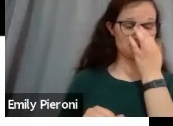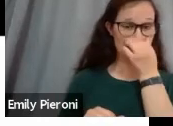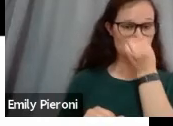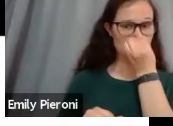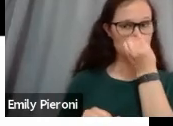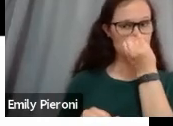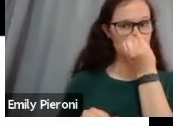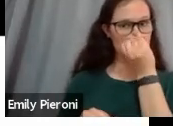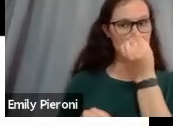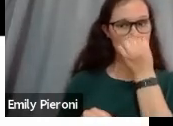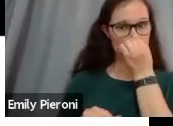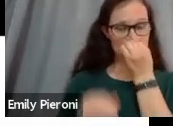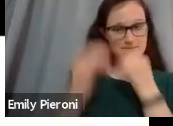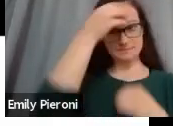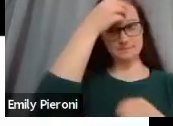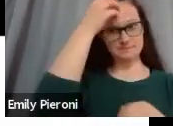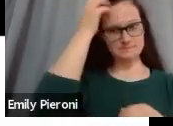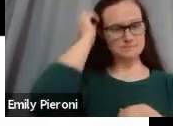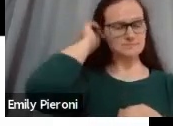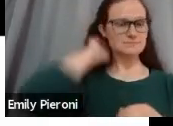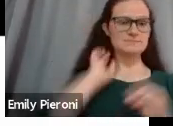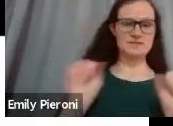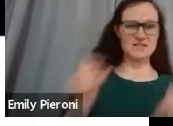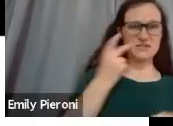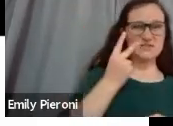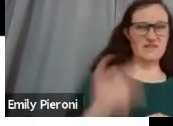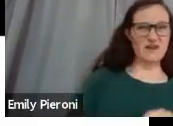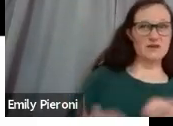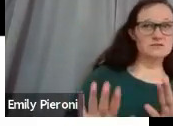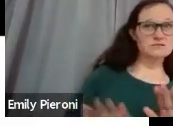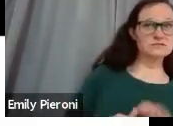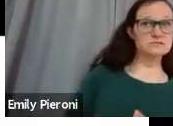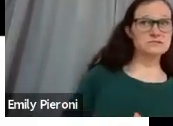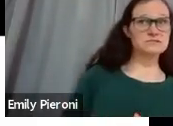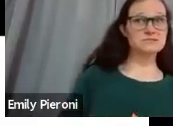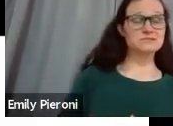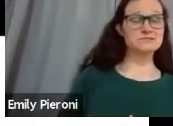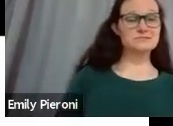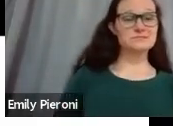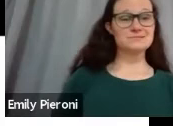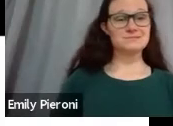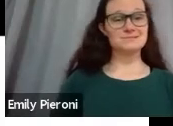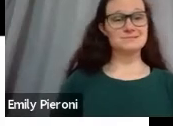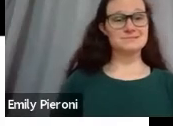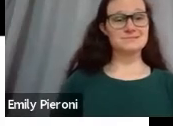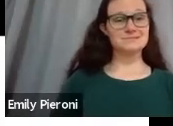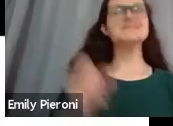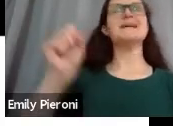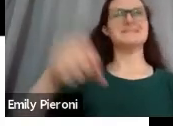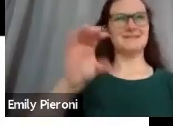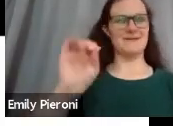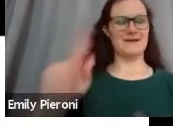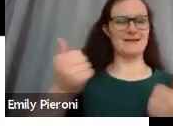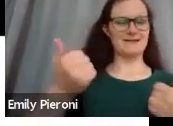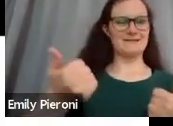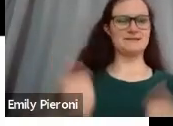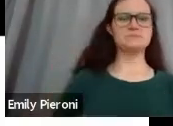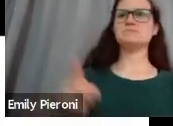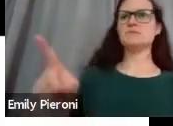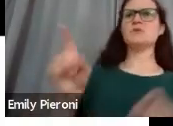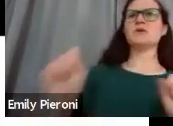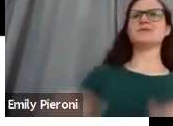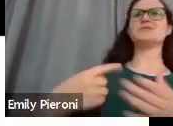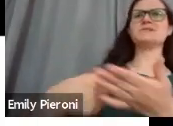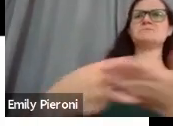Okay, can everyone see that? I should just let you talk and you can